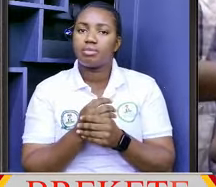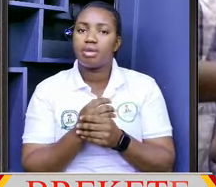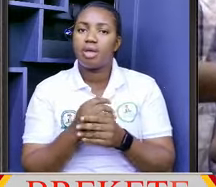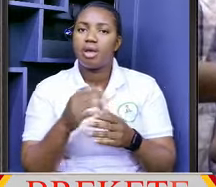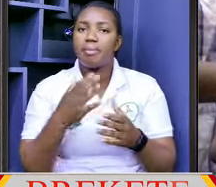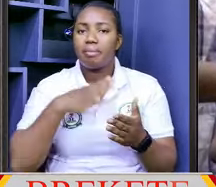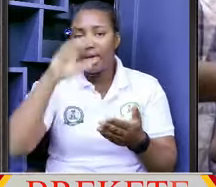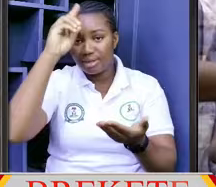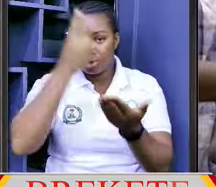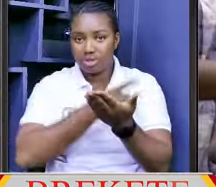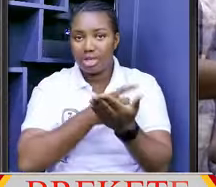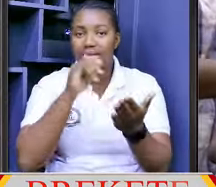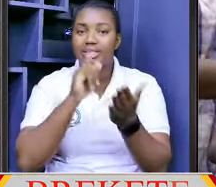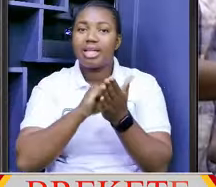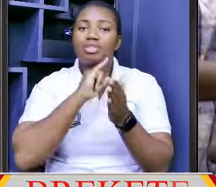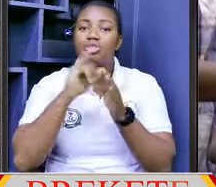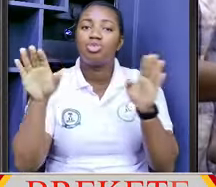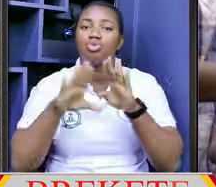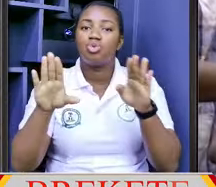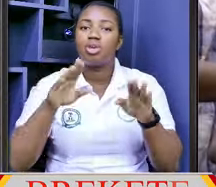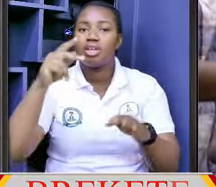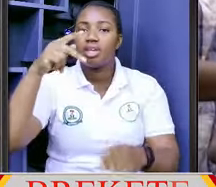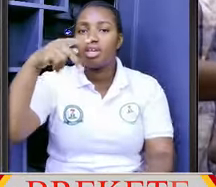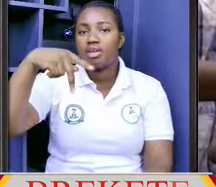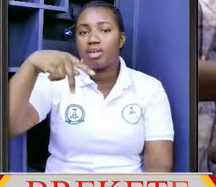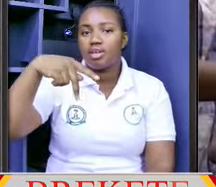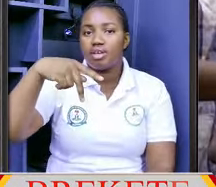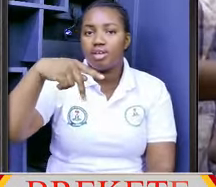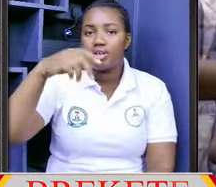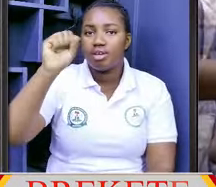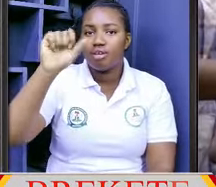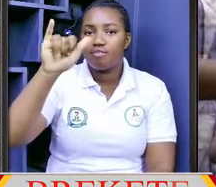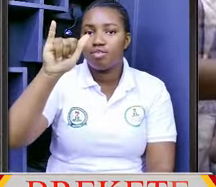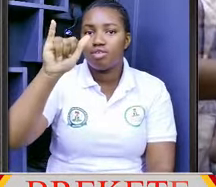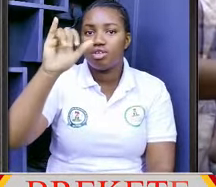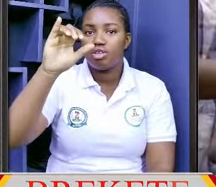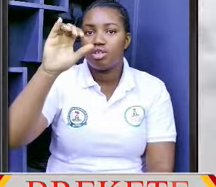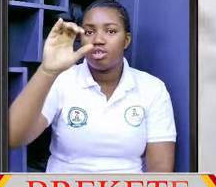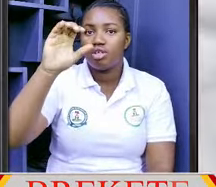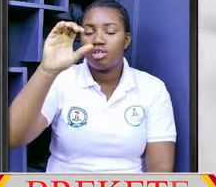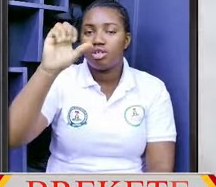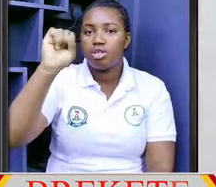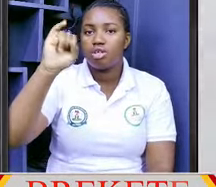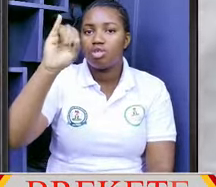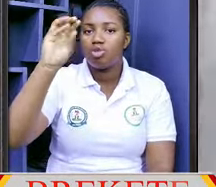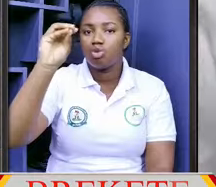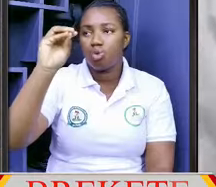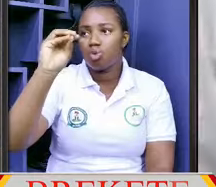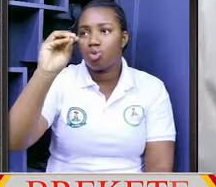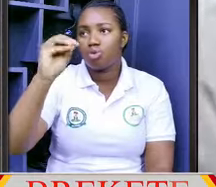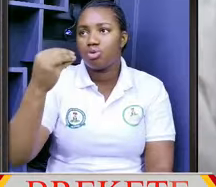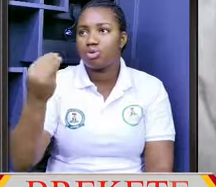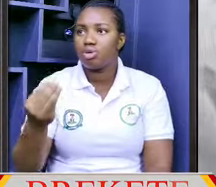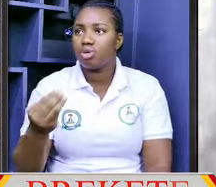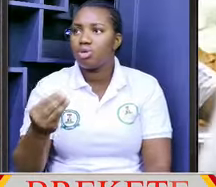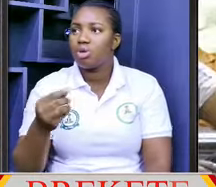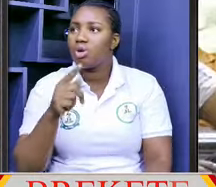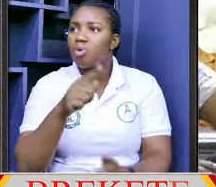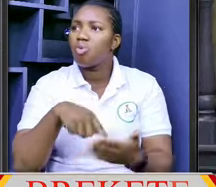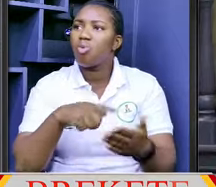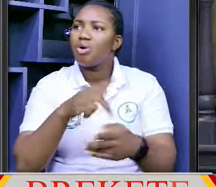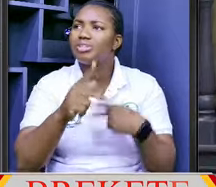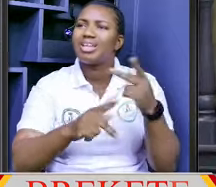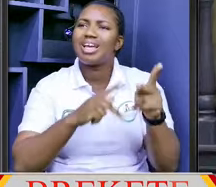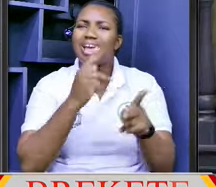naira. My daughter that is doing physiotherapy, you see? What kind of barbaric culture is this? Is the